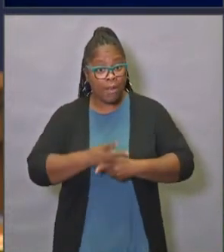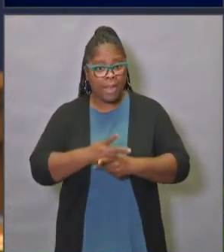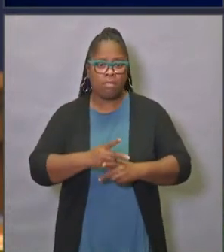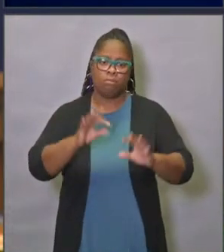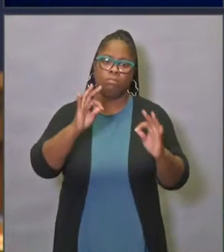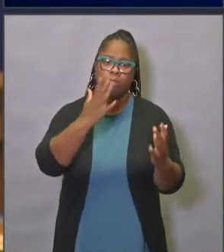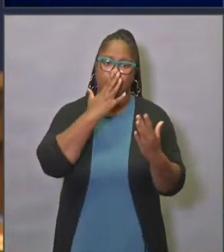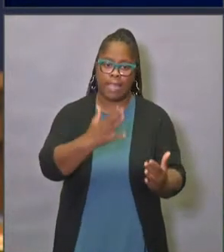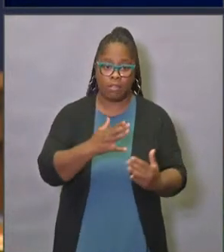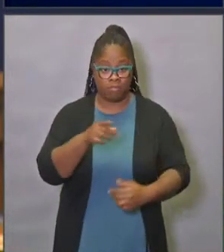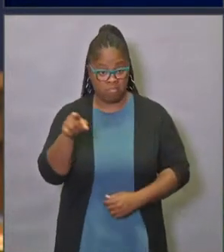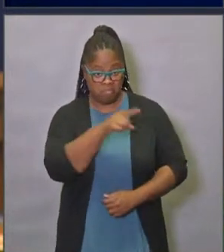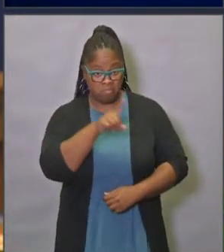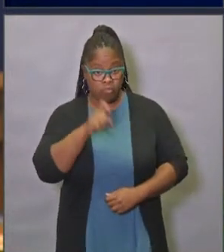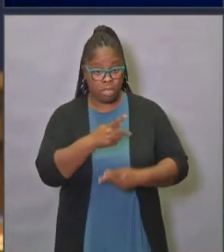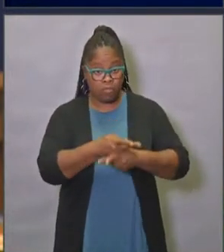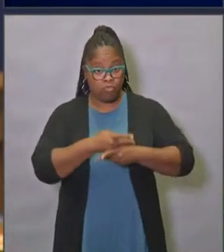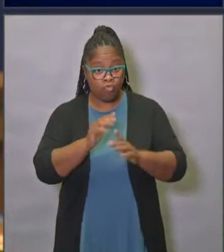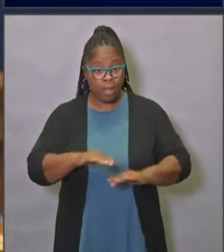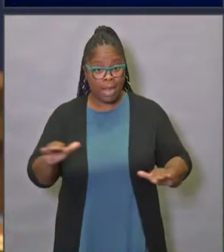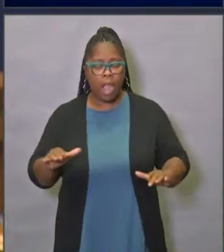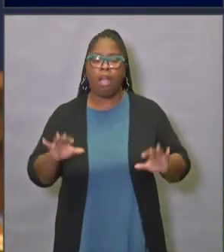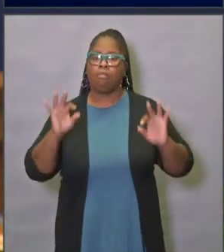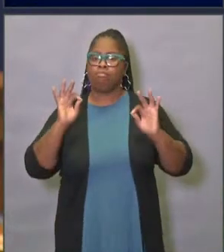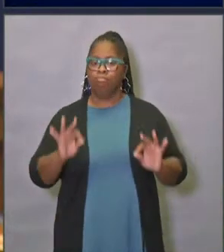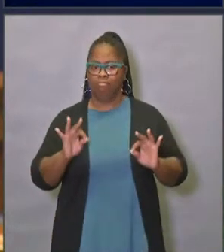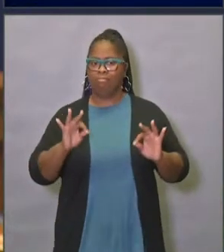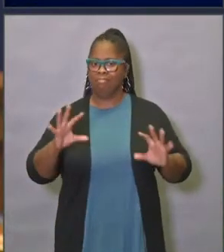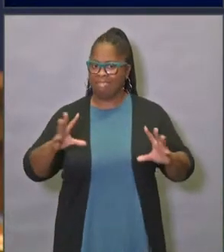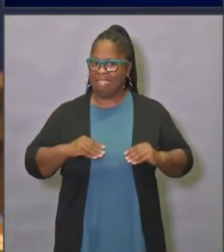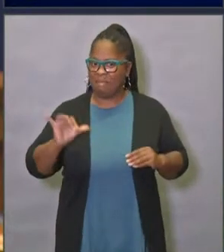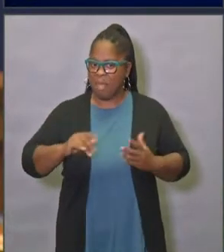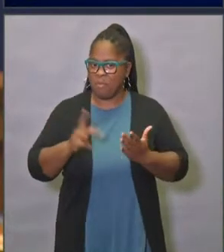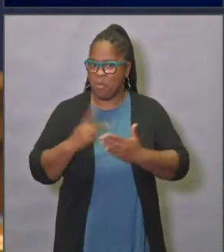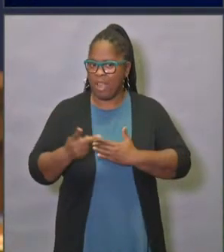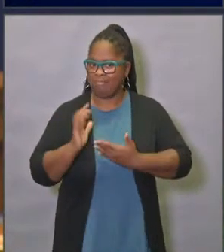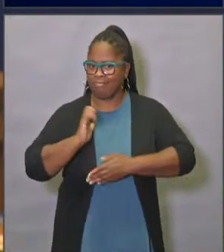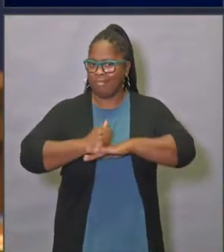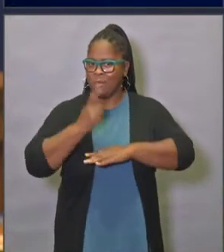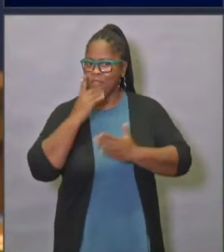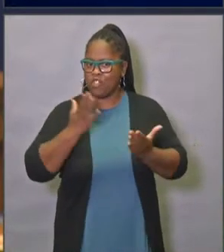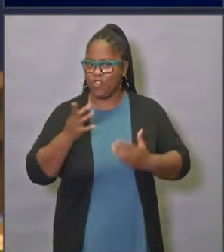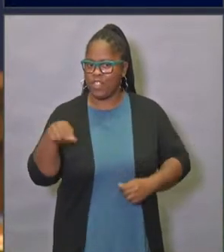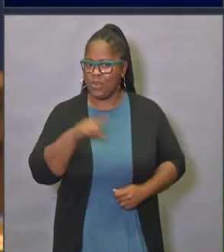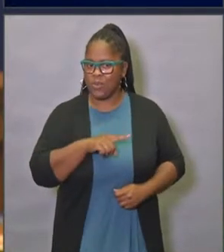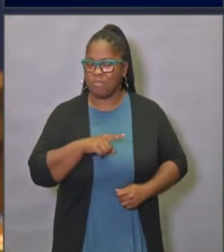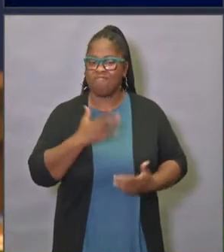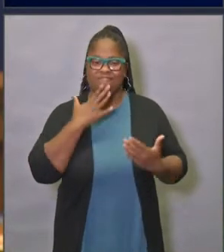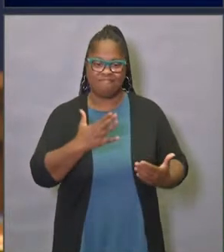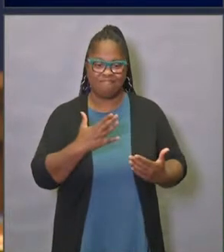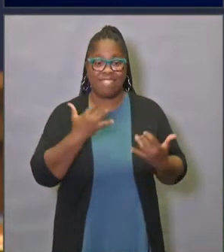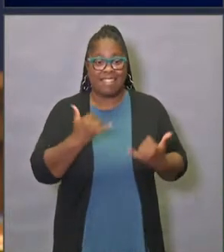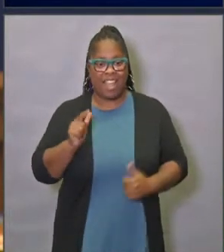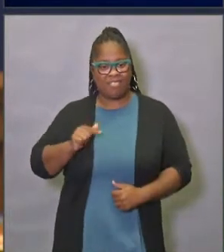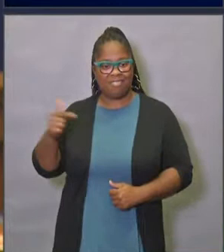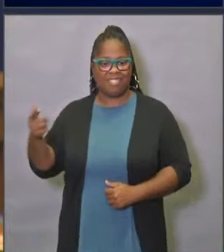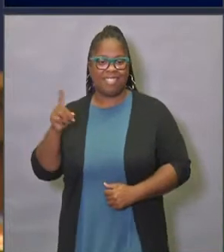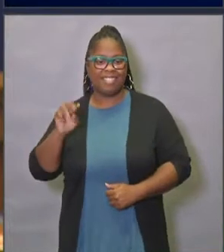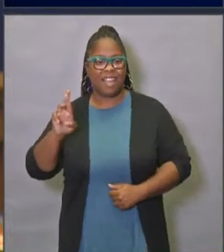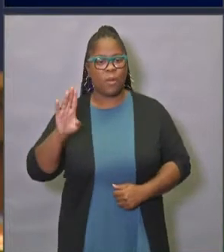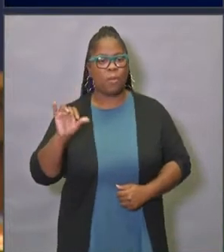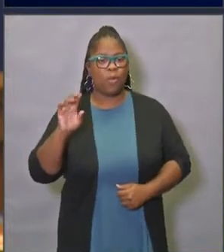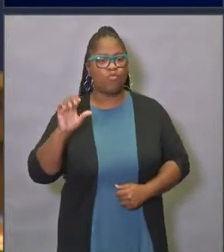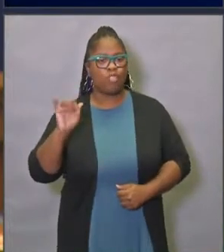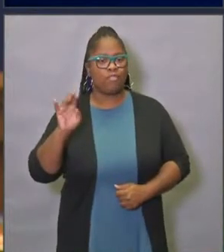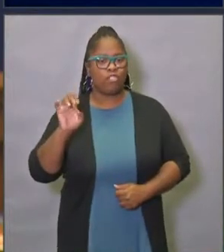child care, please consider this program. It was created to serve you. Thank you, and with that, we will now hear from Dr. Barbara